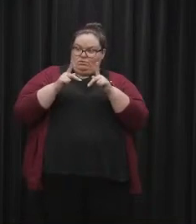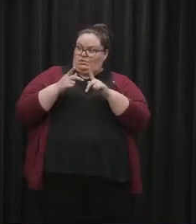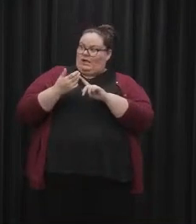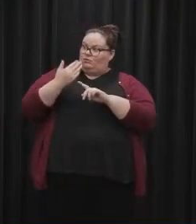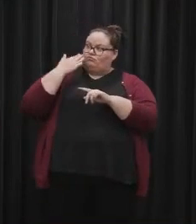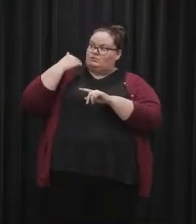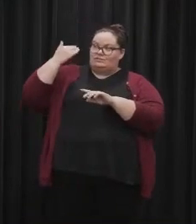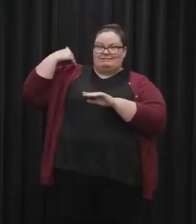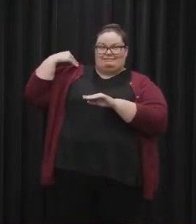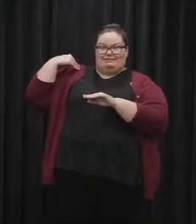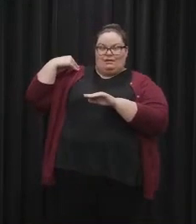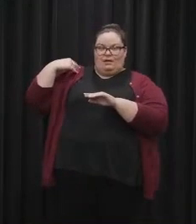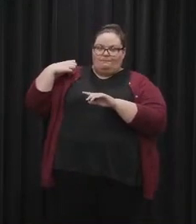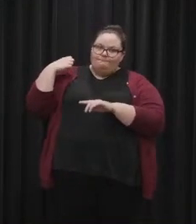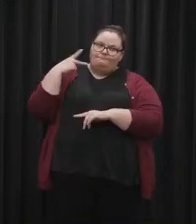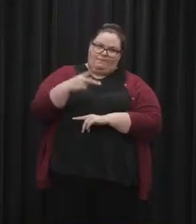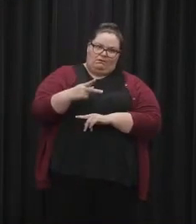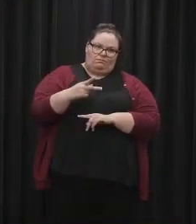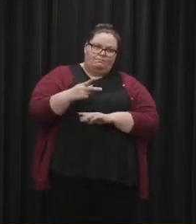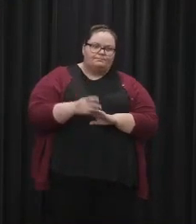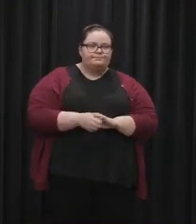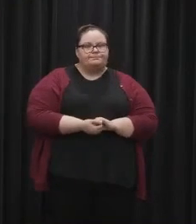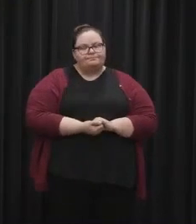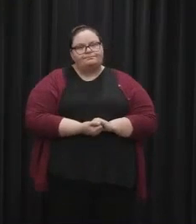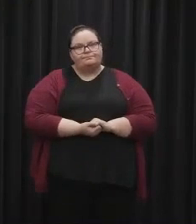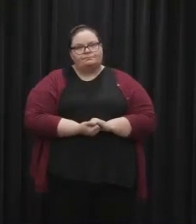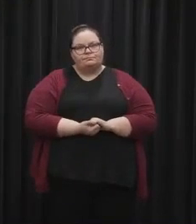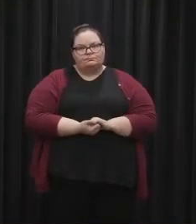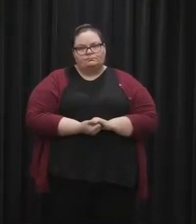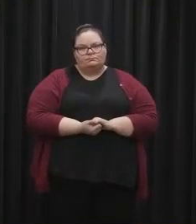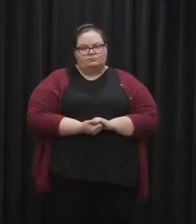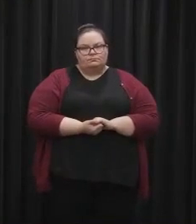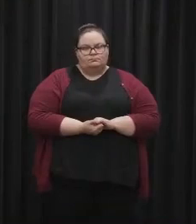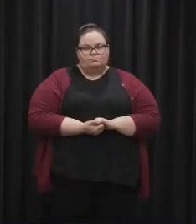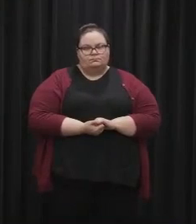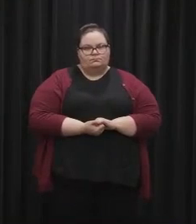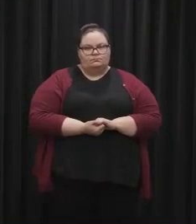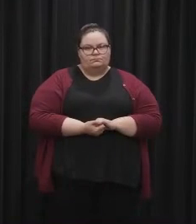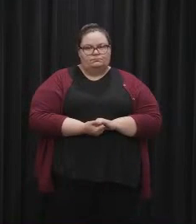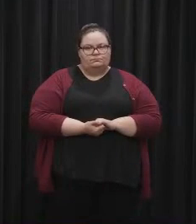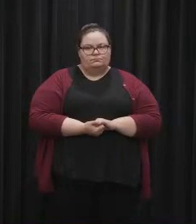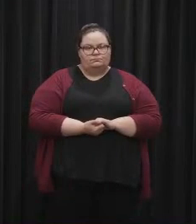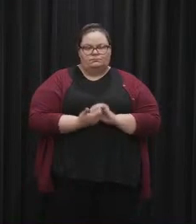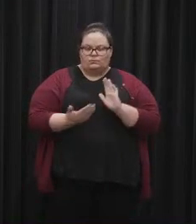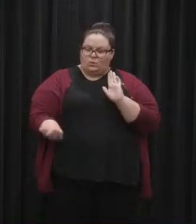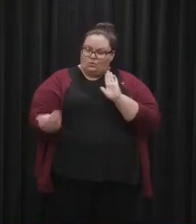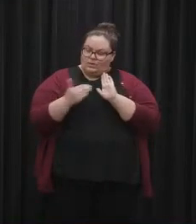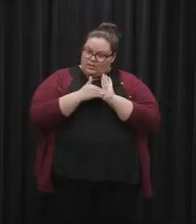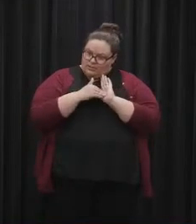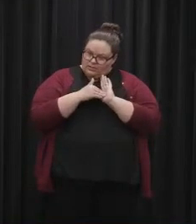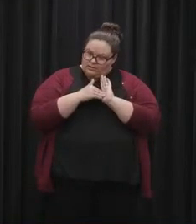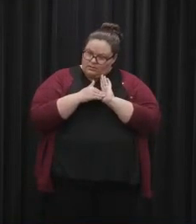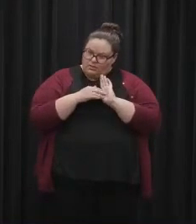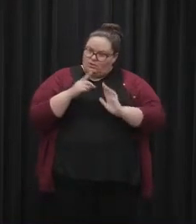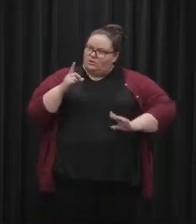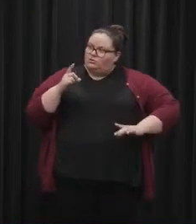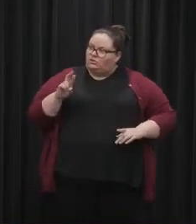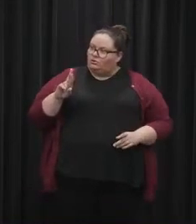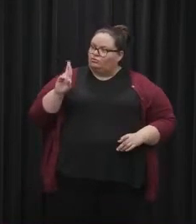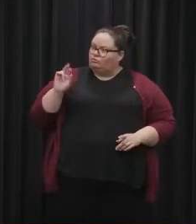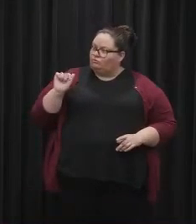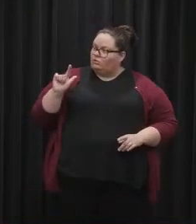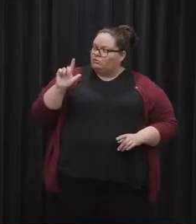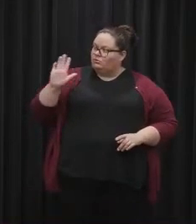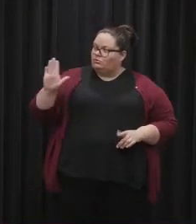that we became used to in the yellow phase become daily life again. So reiterating Dr. Russell's